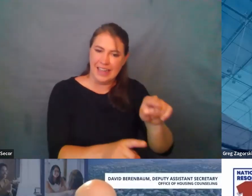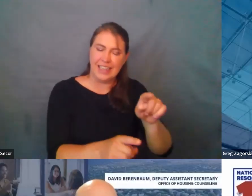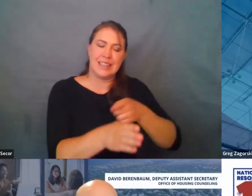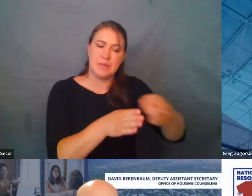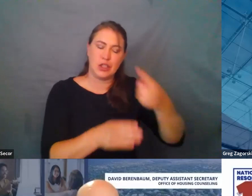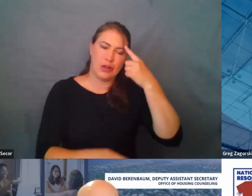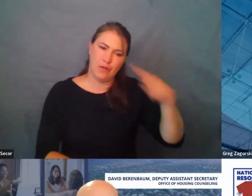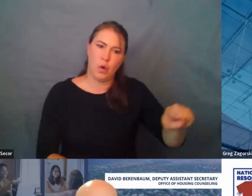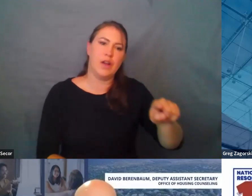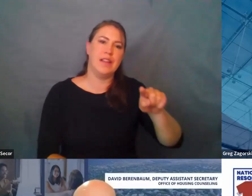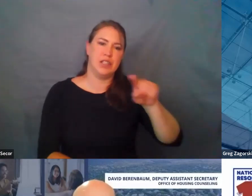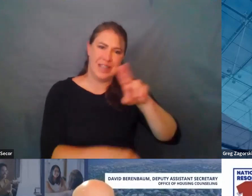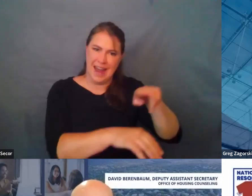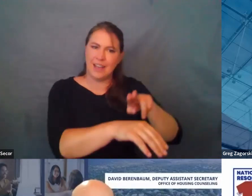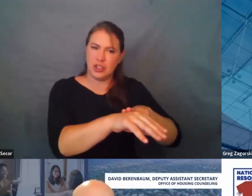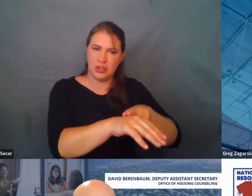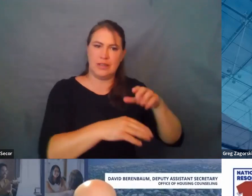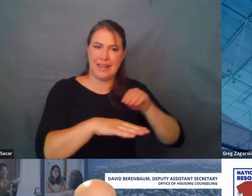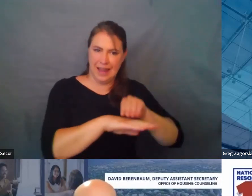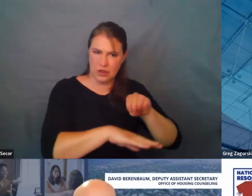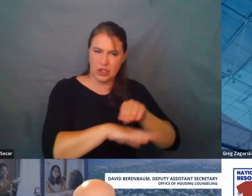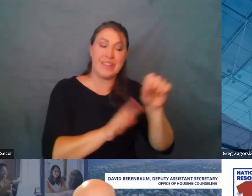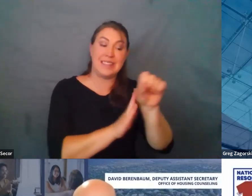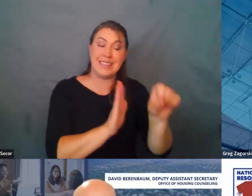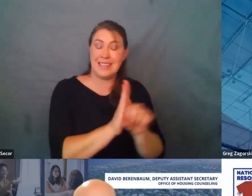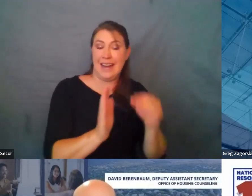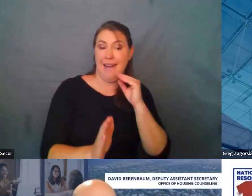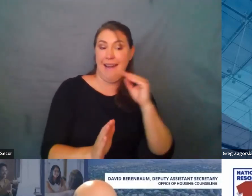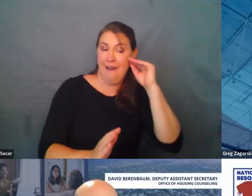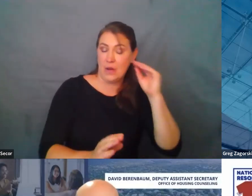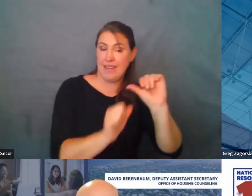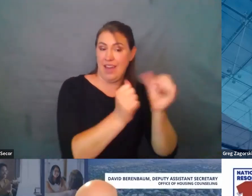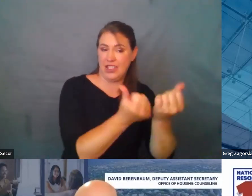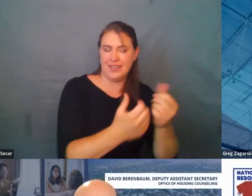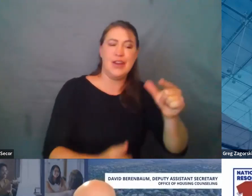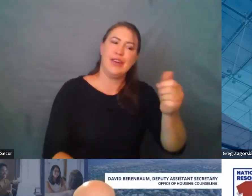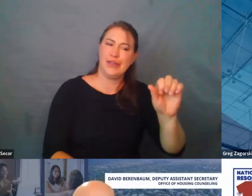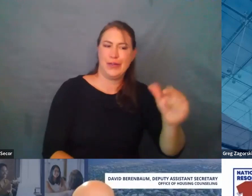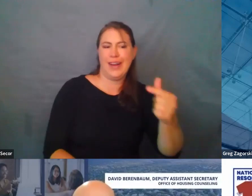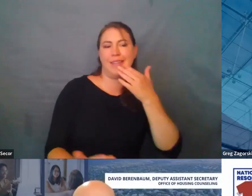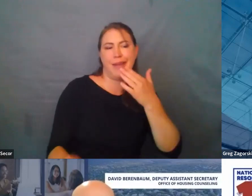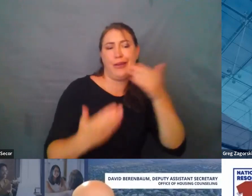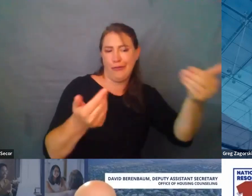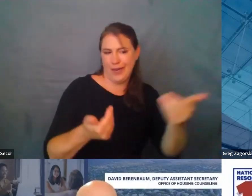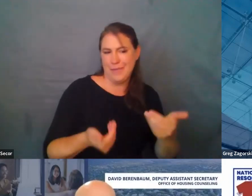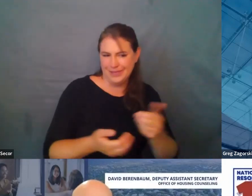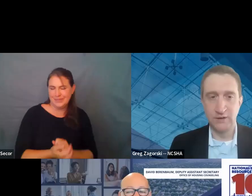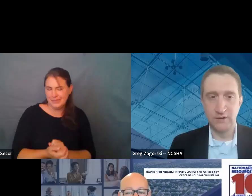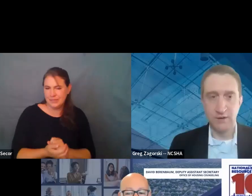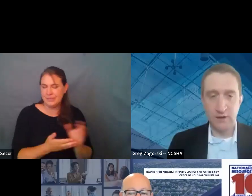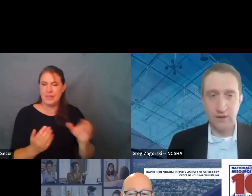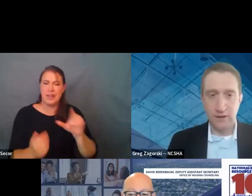Specialist affiliated with the National Council of State Housing Agencies. Greg, thanks for joining us. And we have